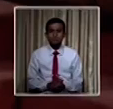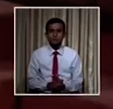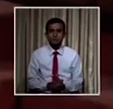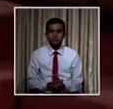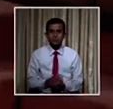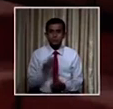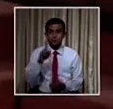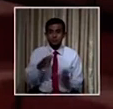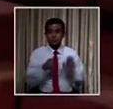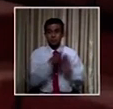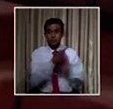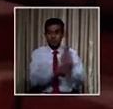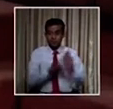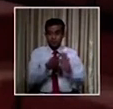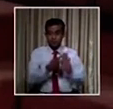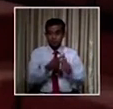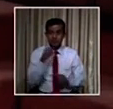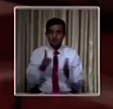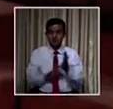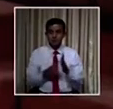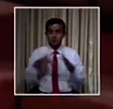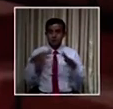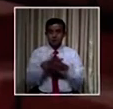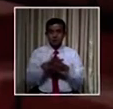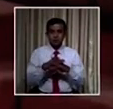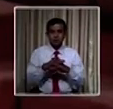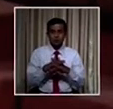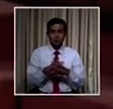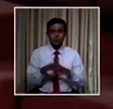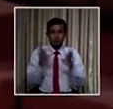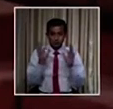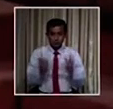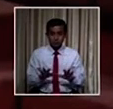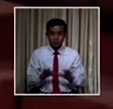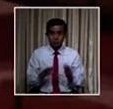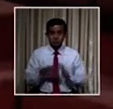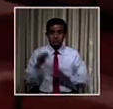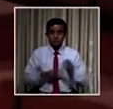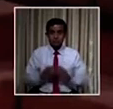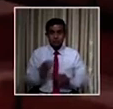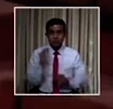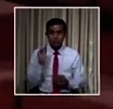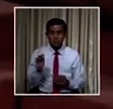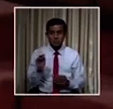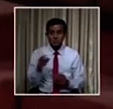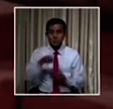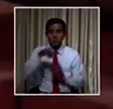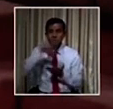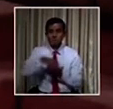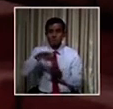reality, then there cannot be any legislative power to the provinces. How can provinces exercise